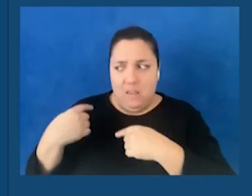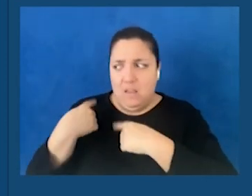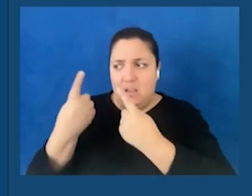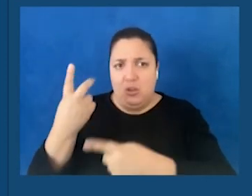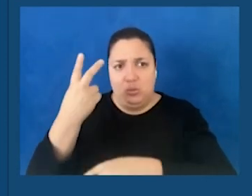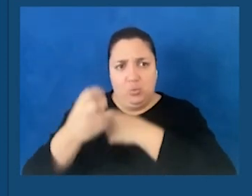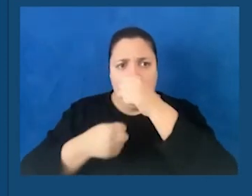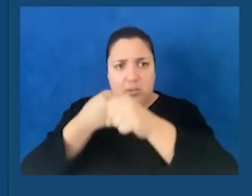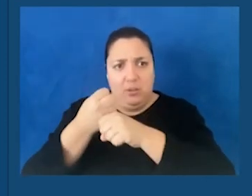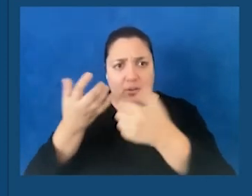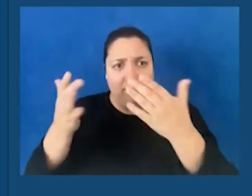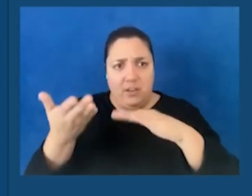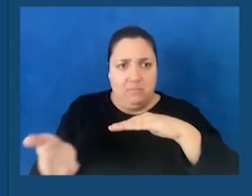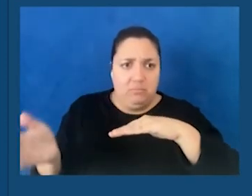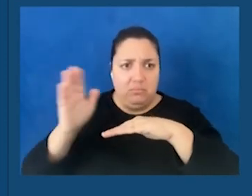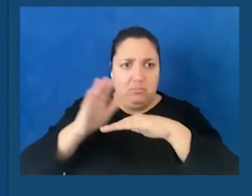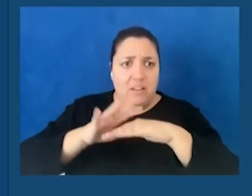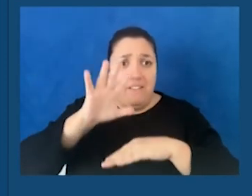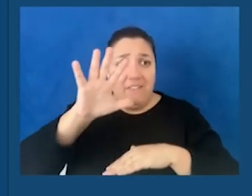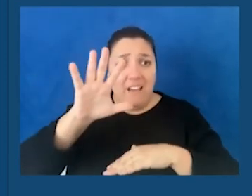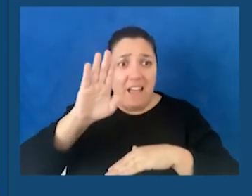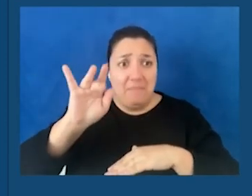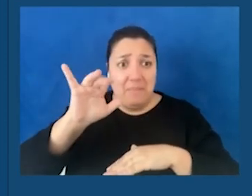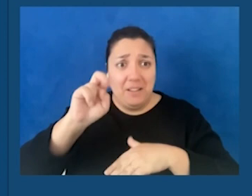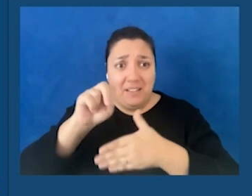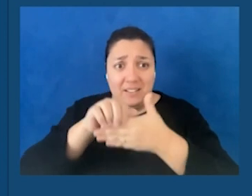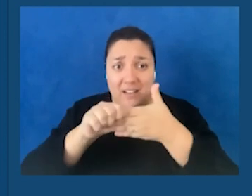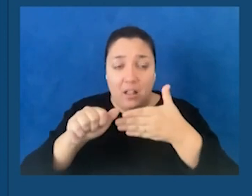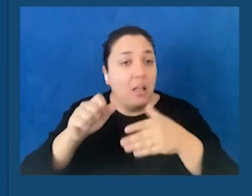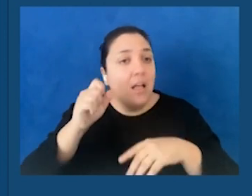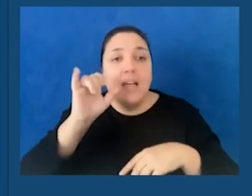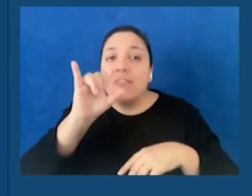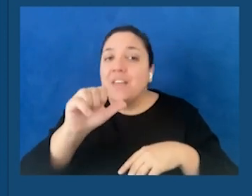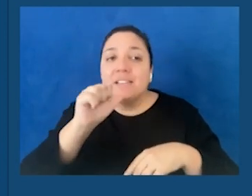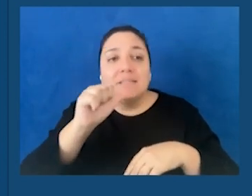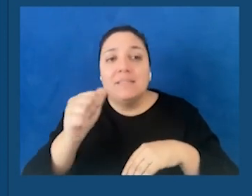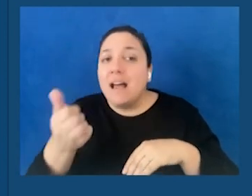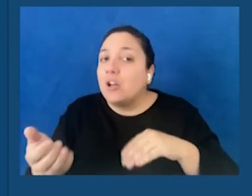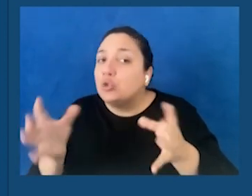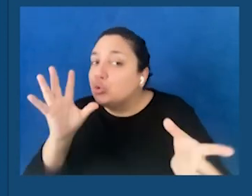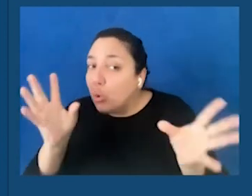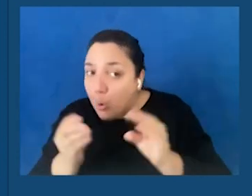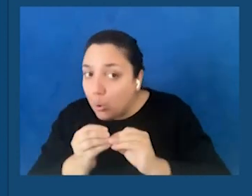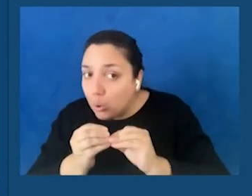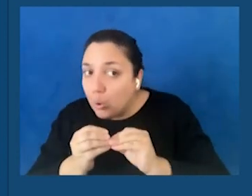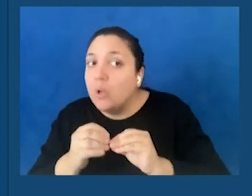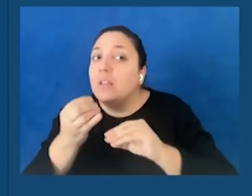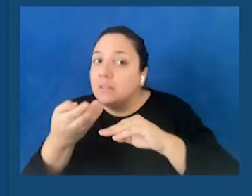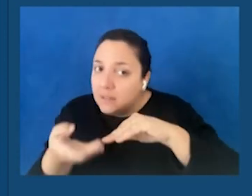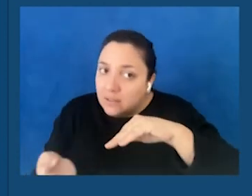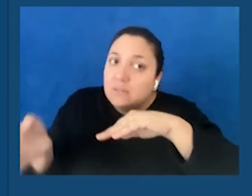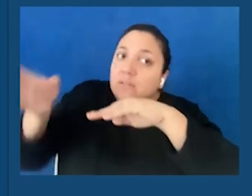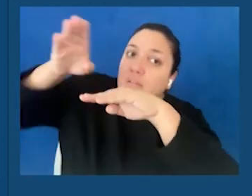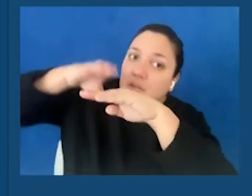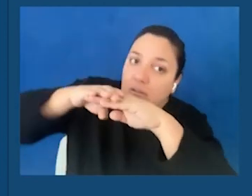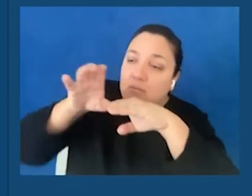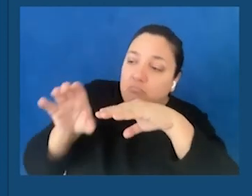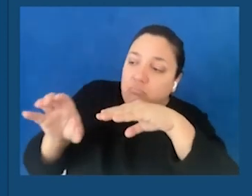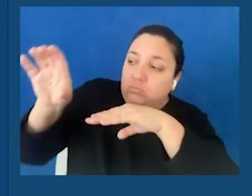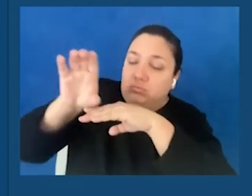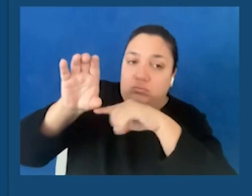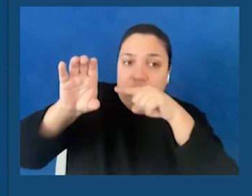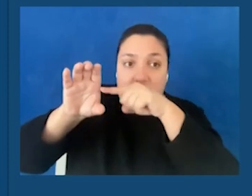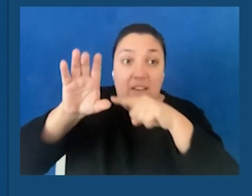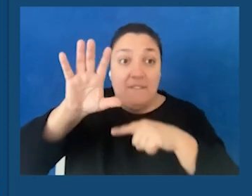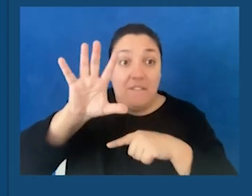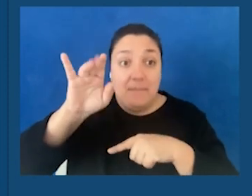over $5 billion more. That's not the total, that is more. Fully funding foundation aid forever.